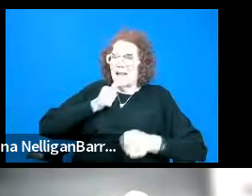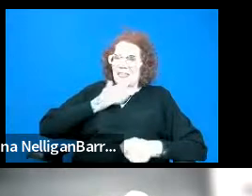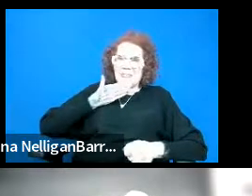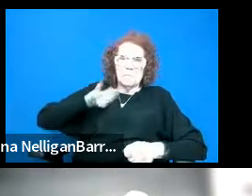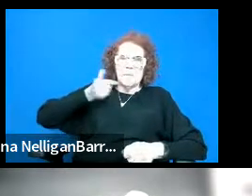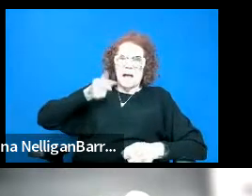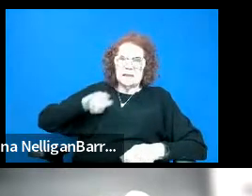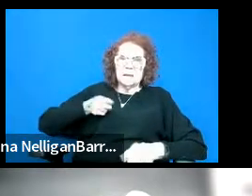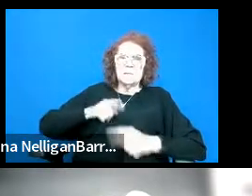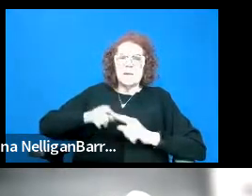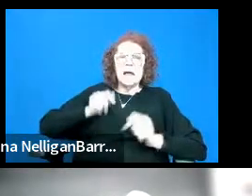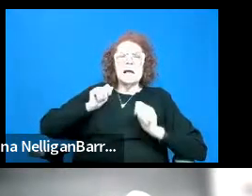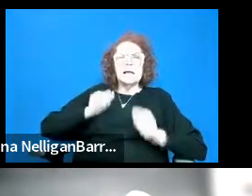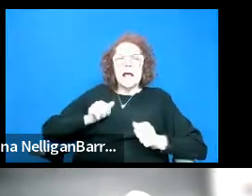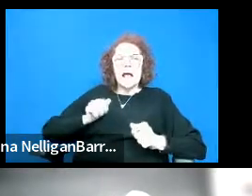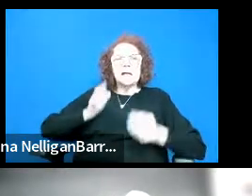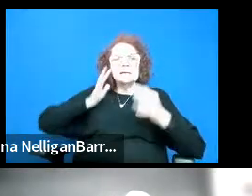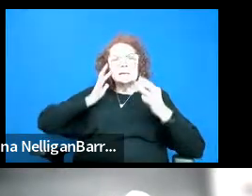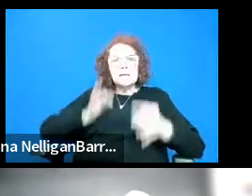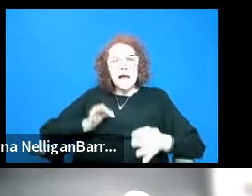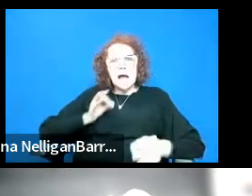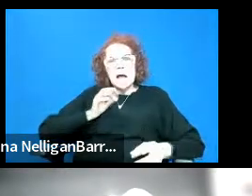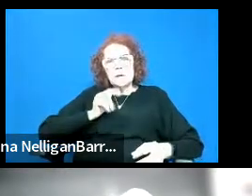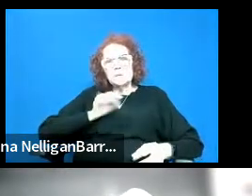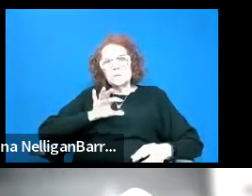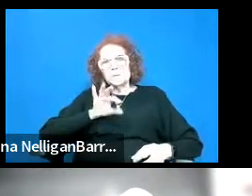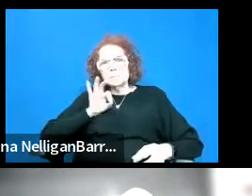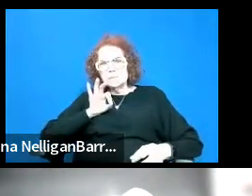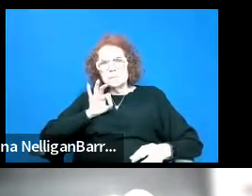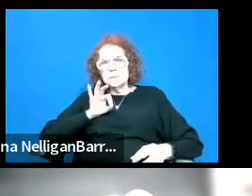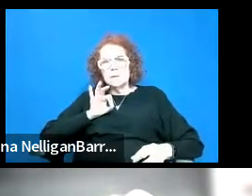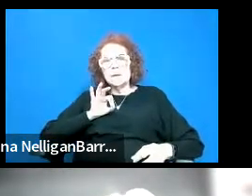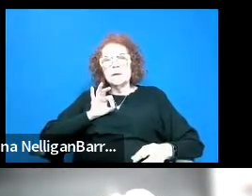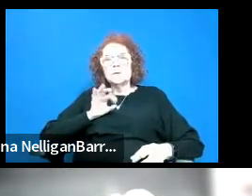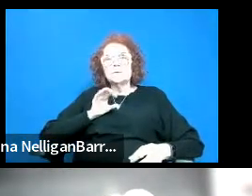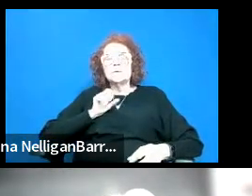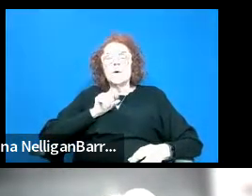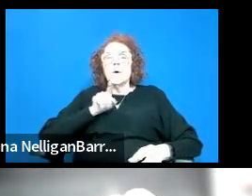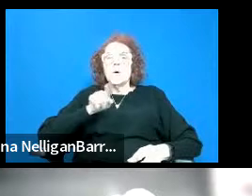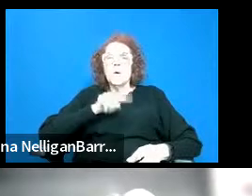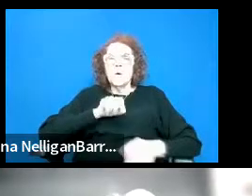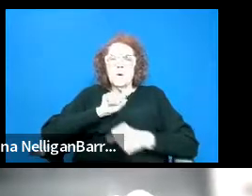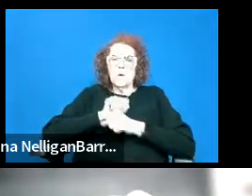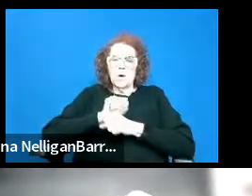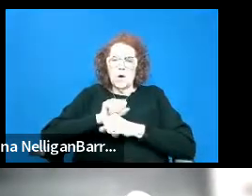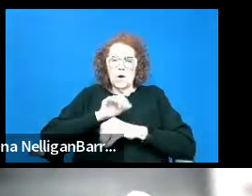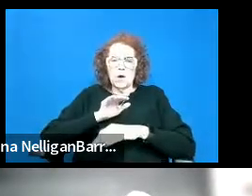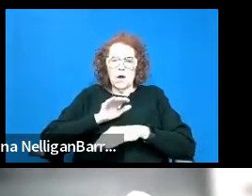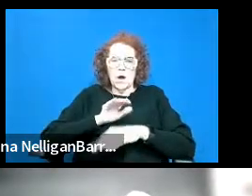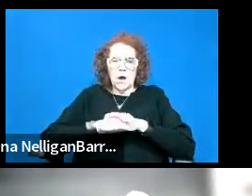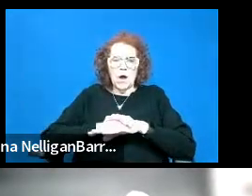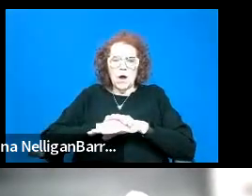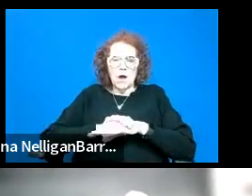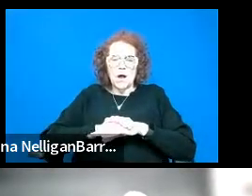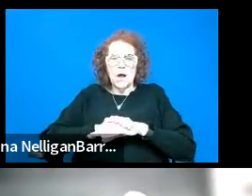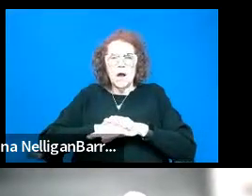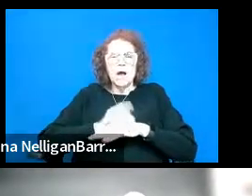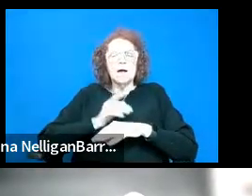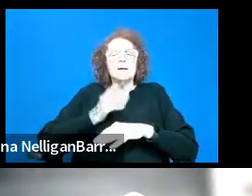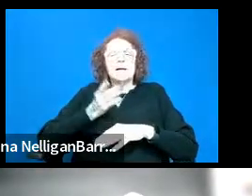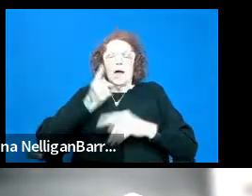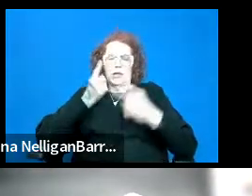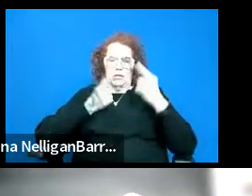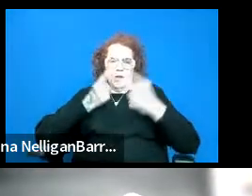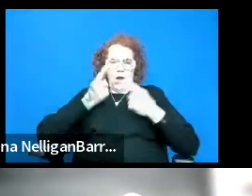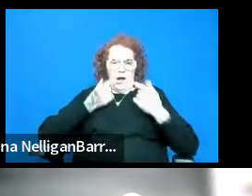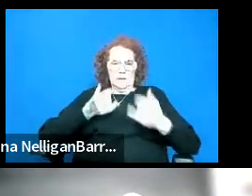What else? We are going to be working on the thought, and it's just a thought right now, about incentive-based C of O